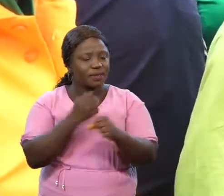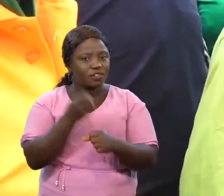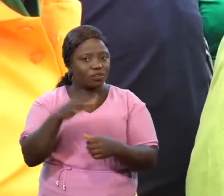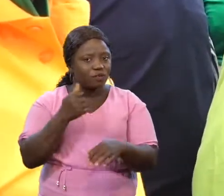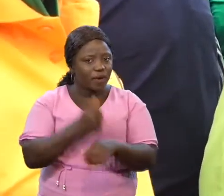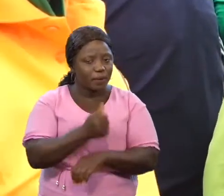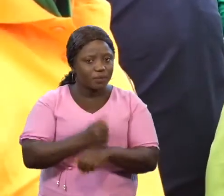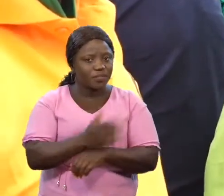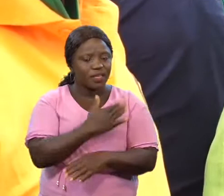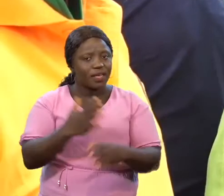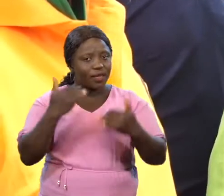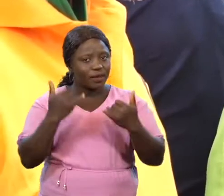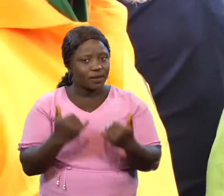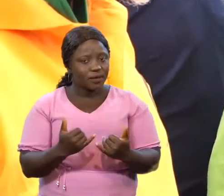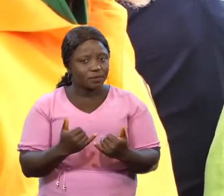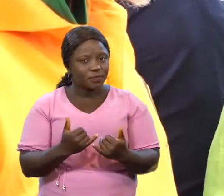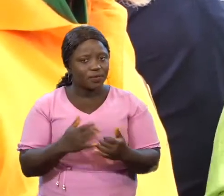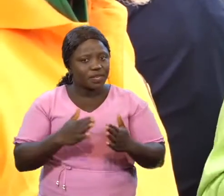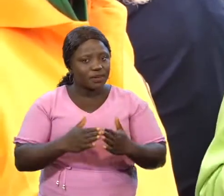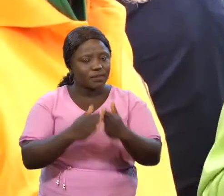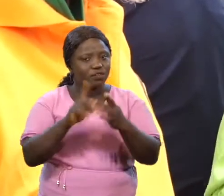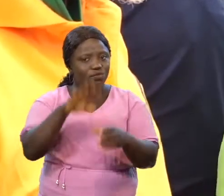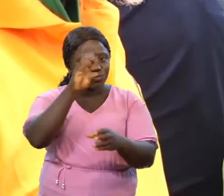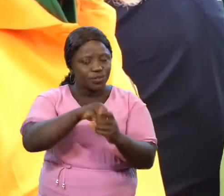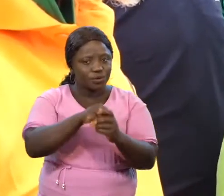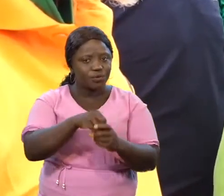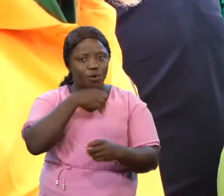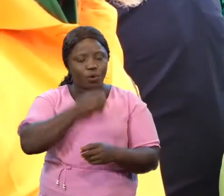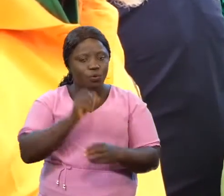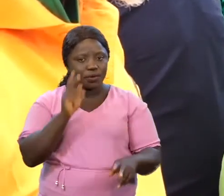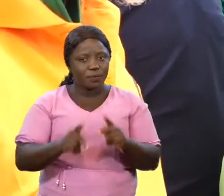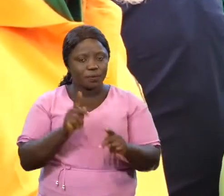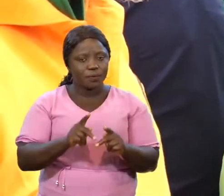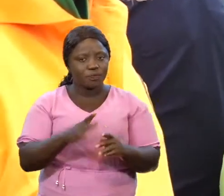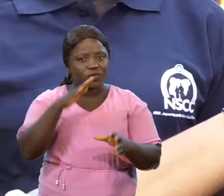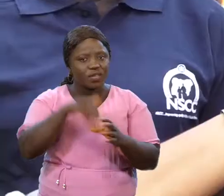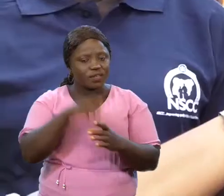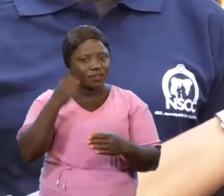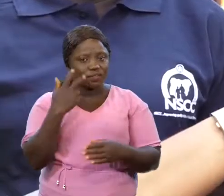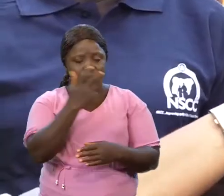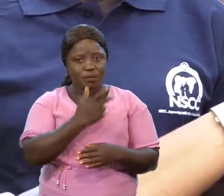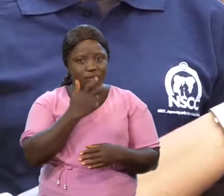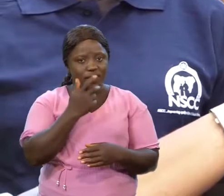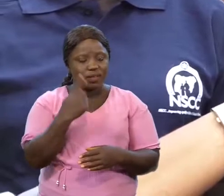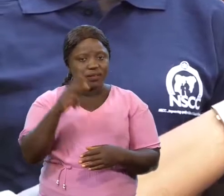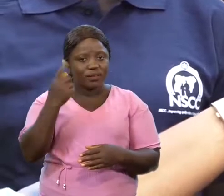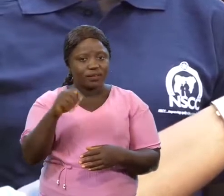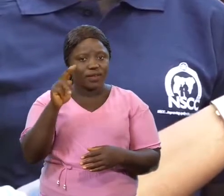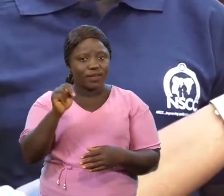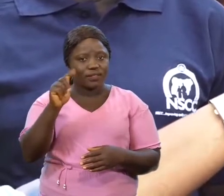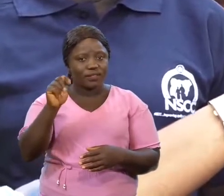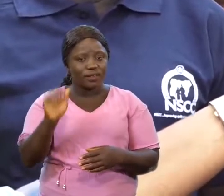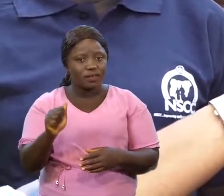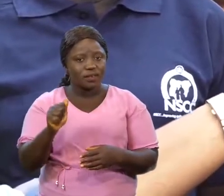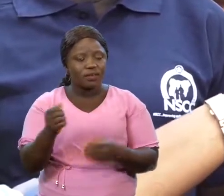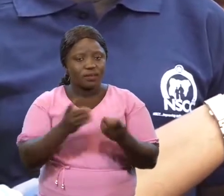of abuse, and now systematically begin to include older people in development. In his remark, the